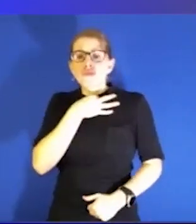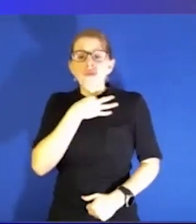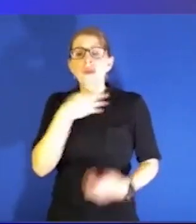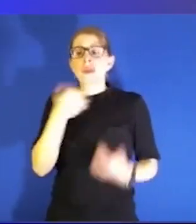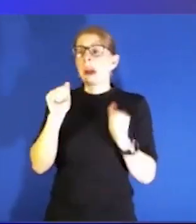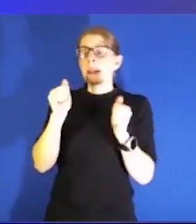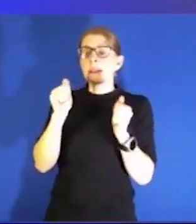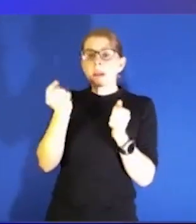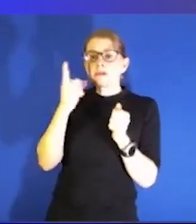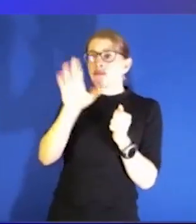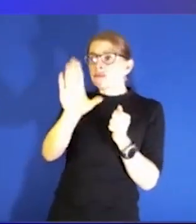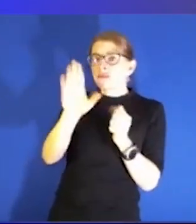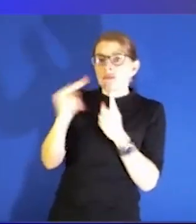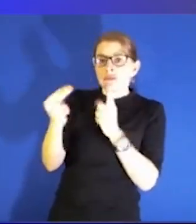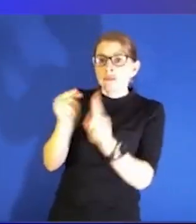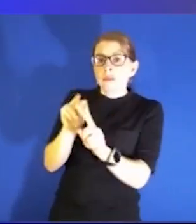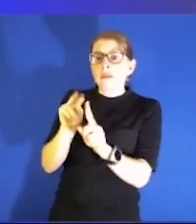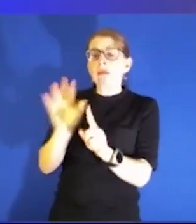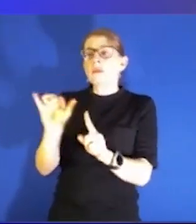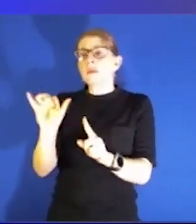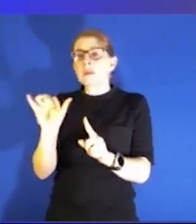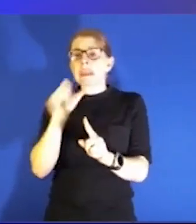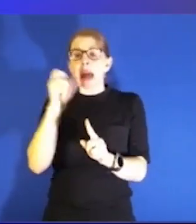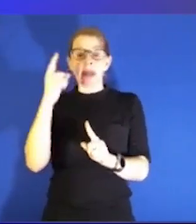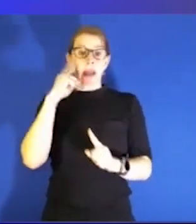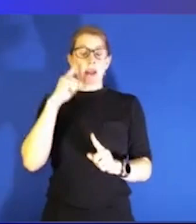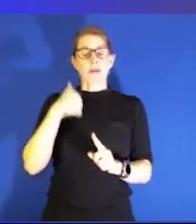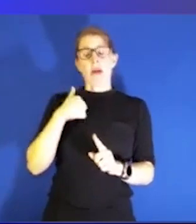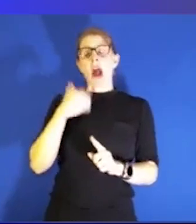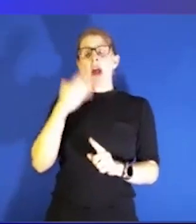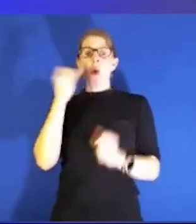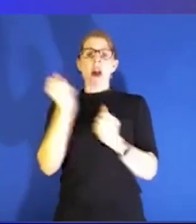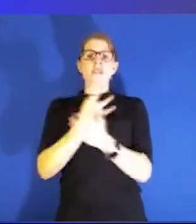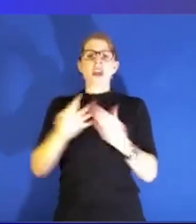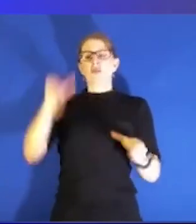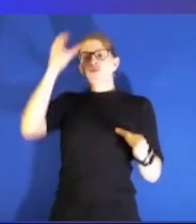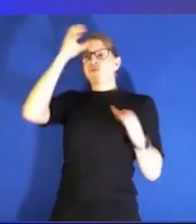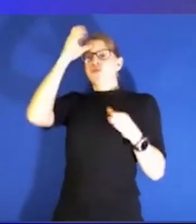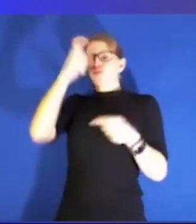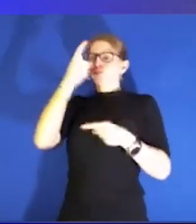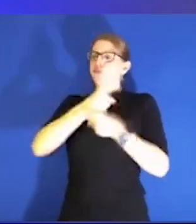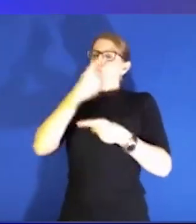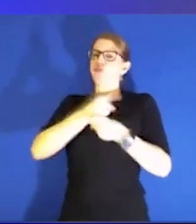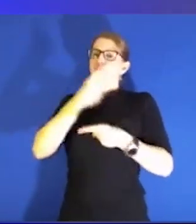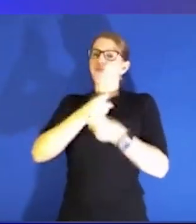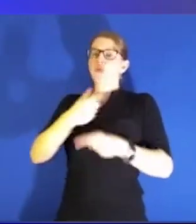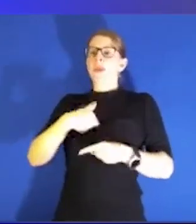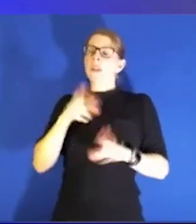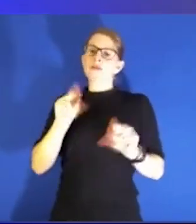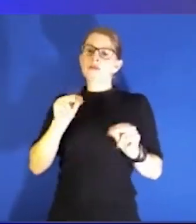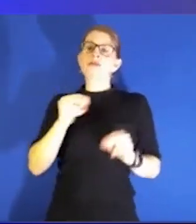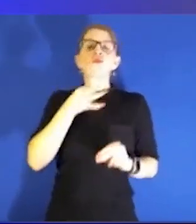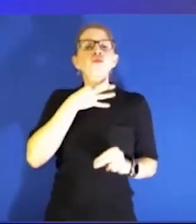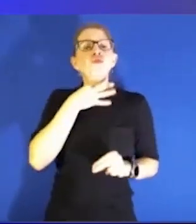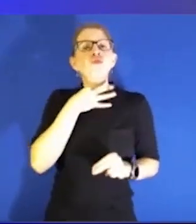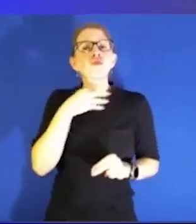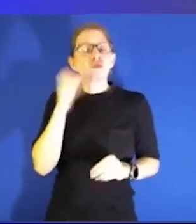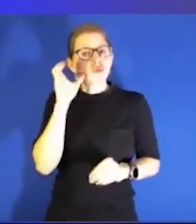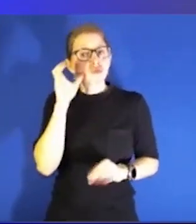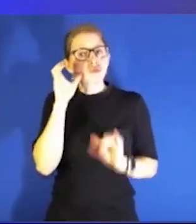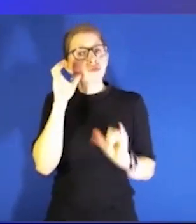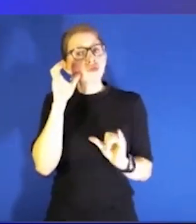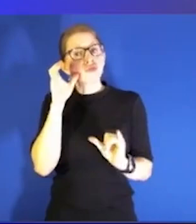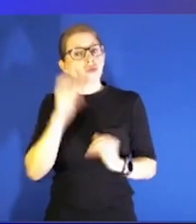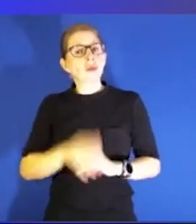of view. And not thinking you know all the answers and you have everything right, but to be curious and to listen. So I think that would be the